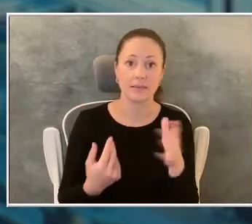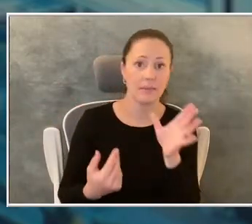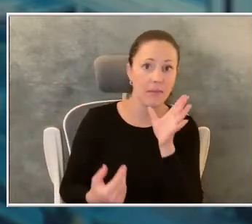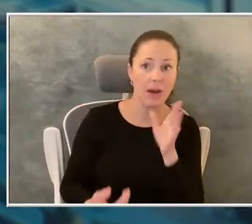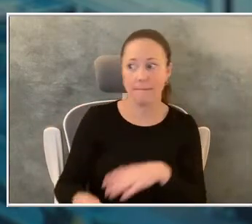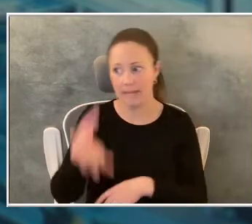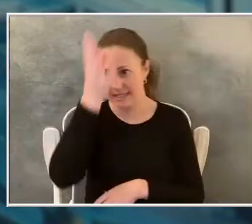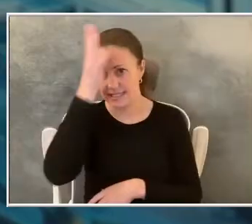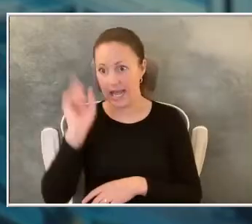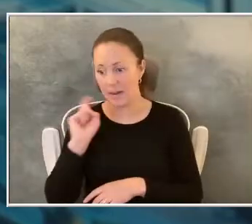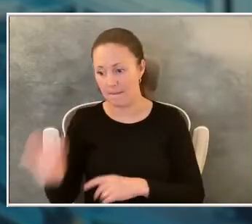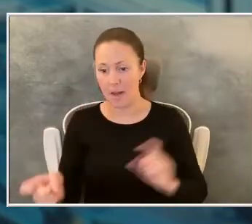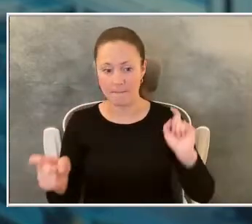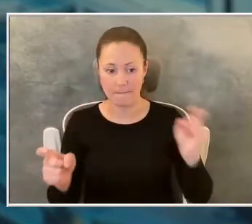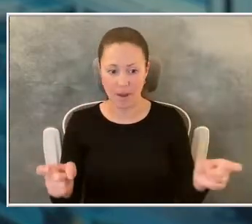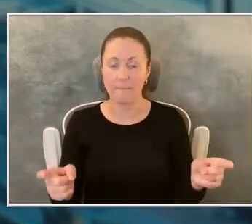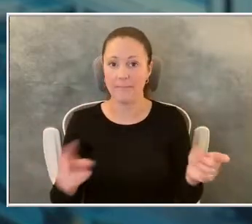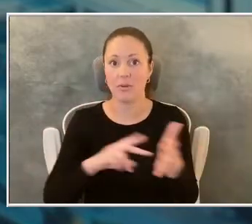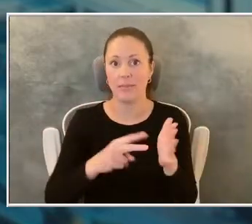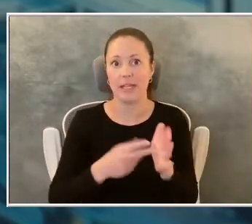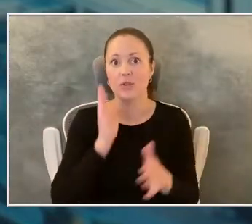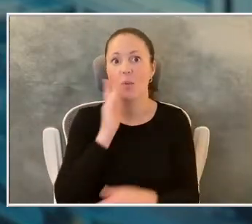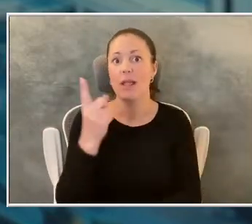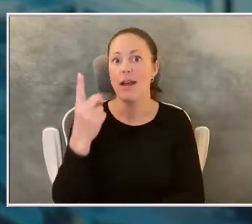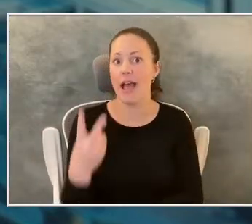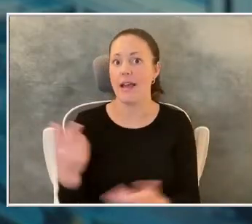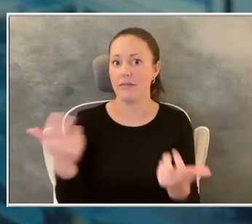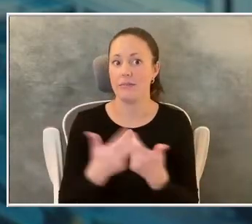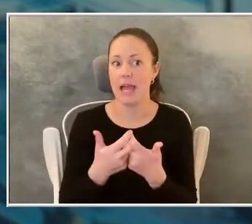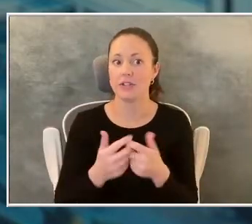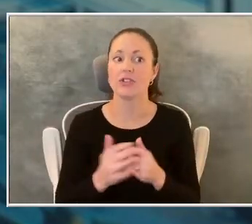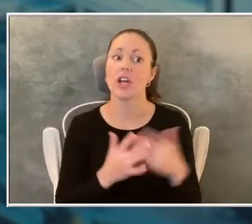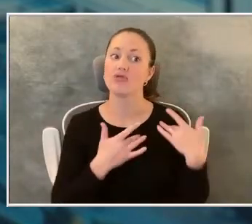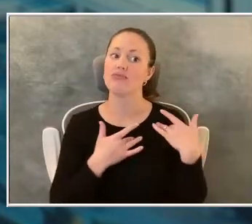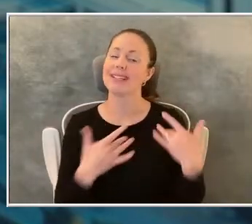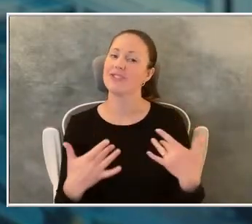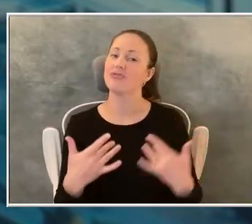they'll be half match. Now, traditionally, these half match